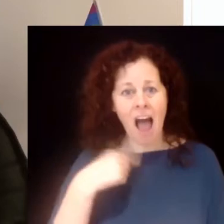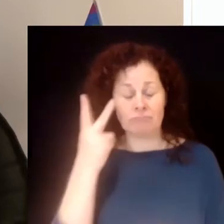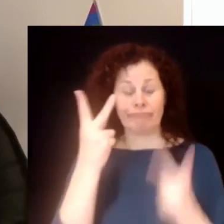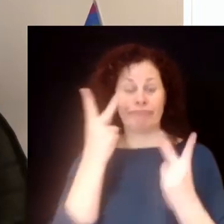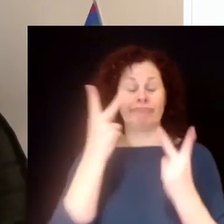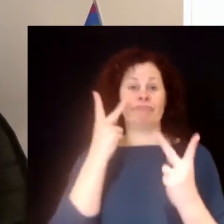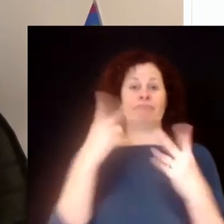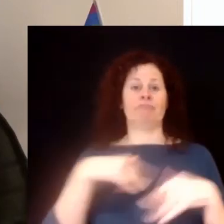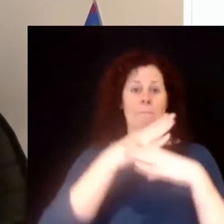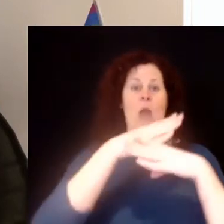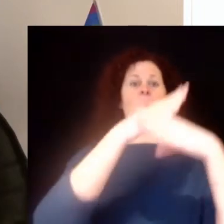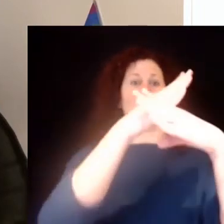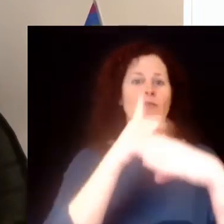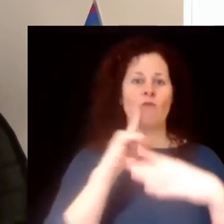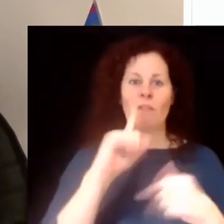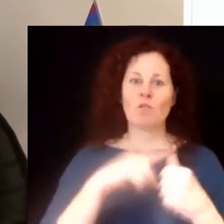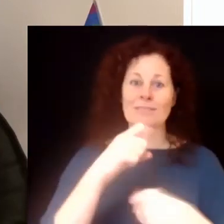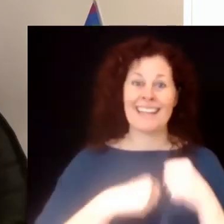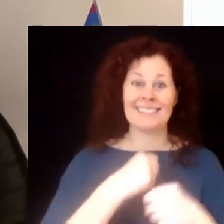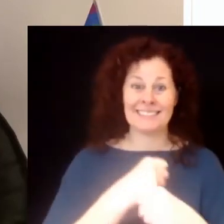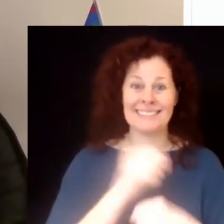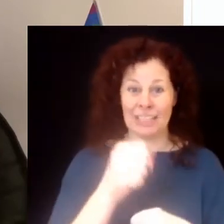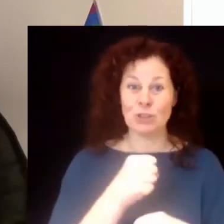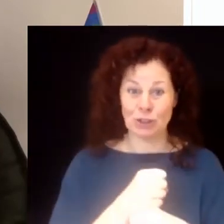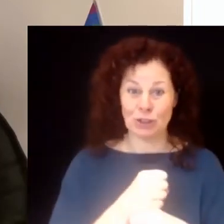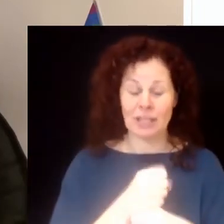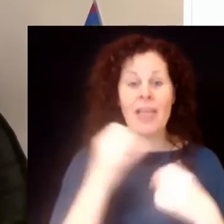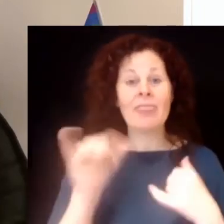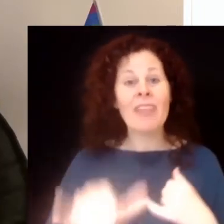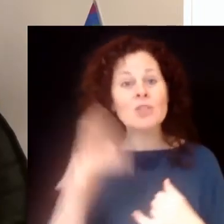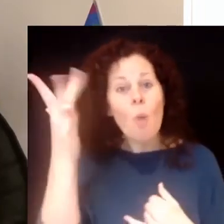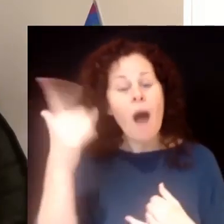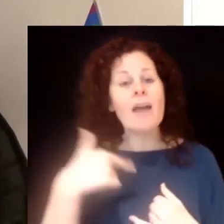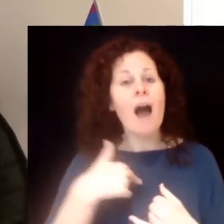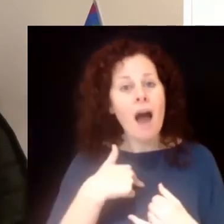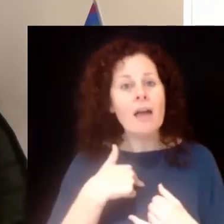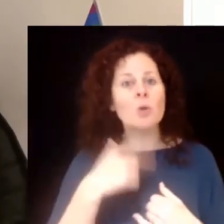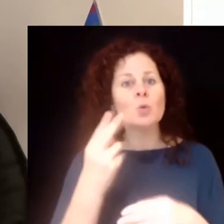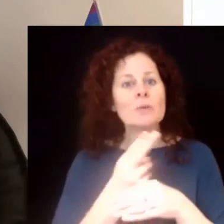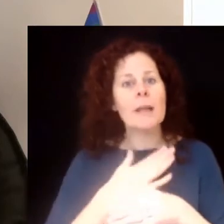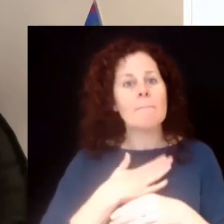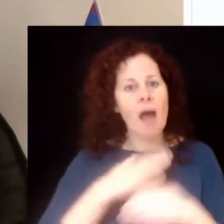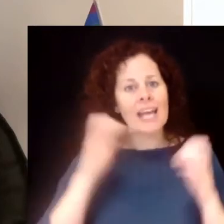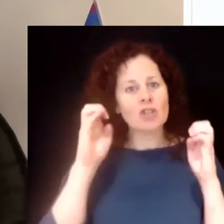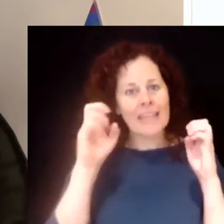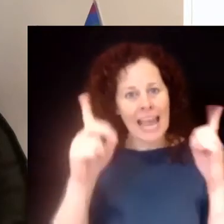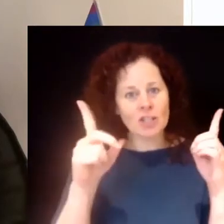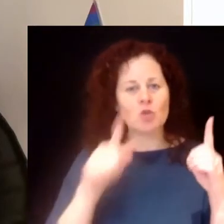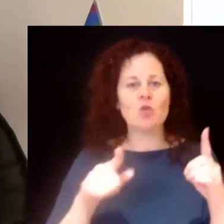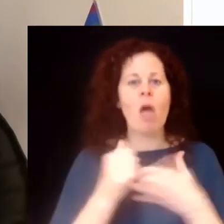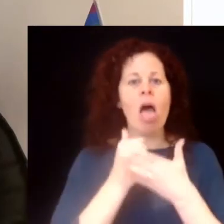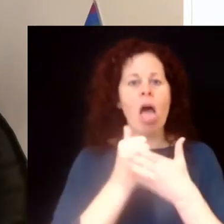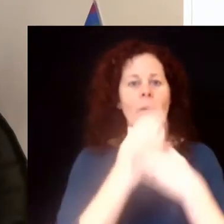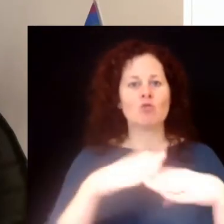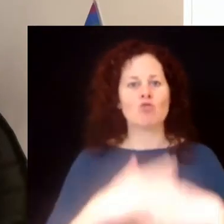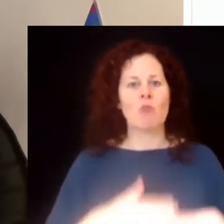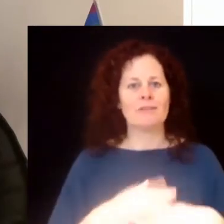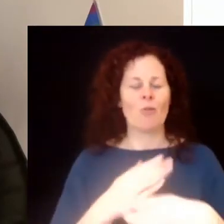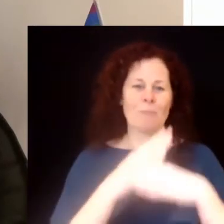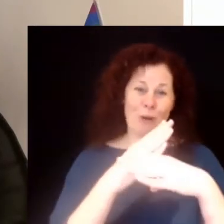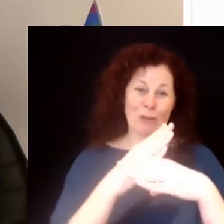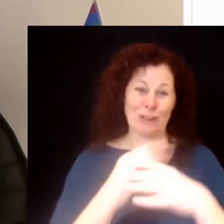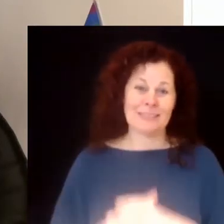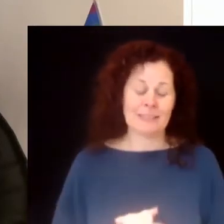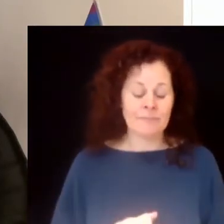my career to addressing those social issues and barriers. I am currently studying business administration at North Seattle College. I plan to transfer to the University of